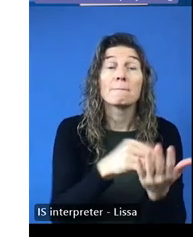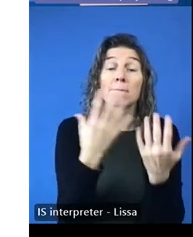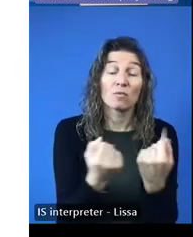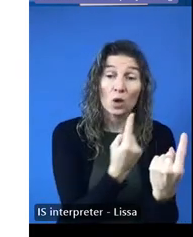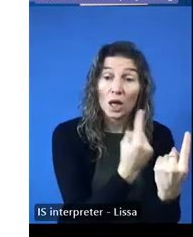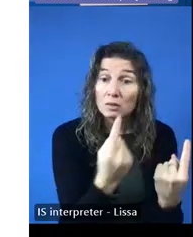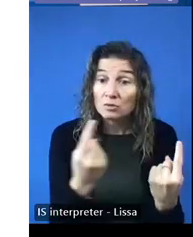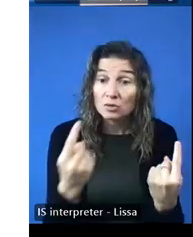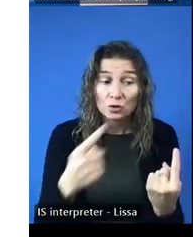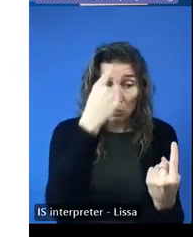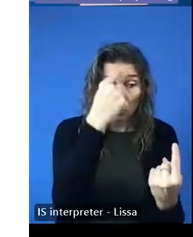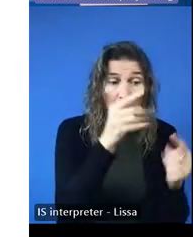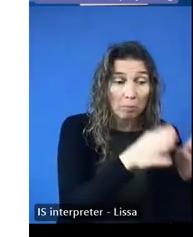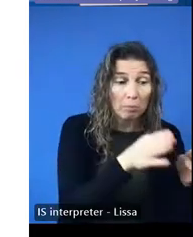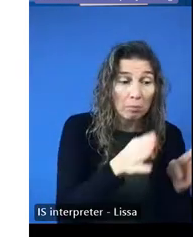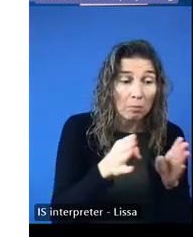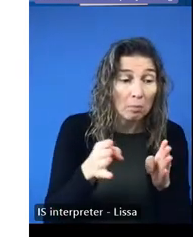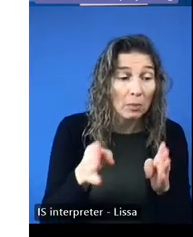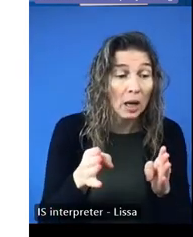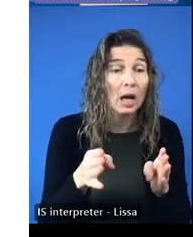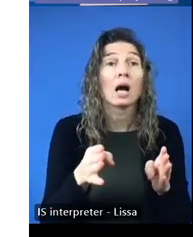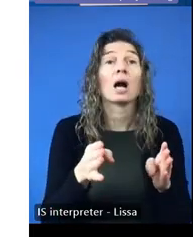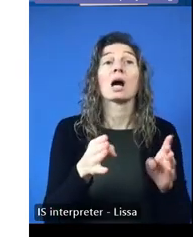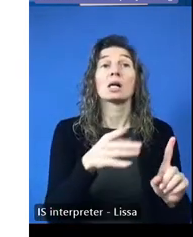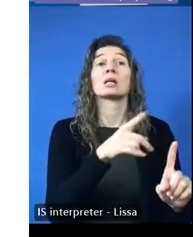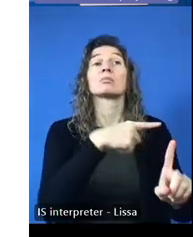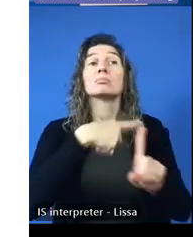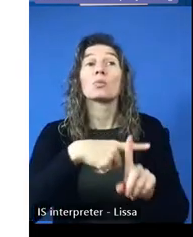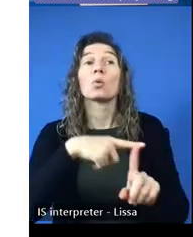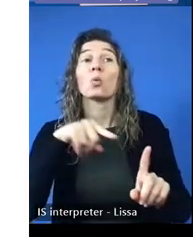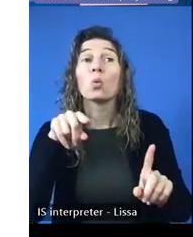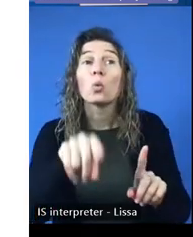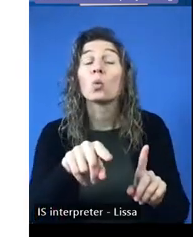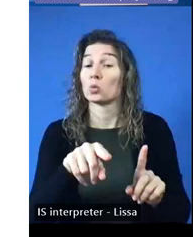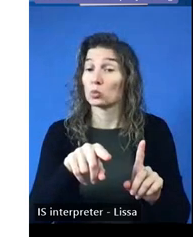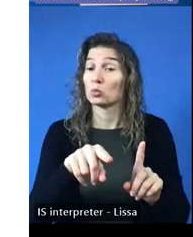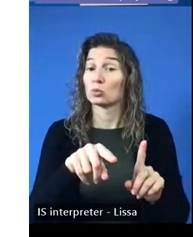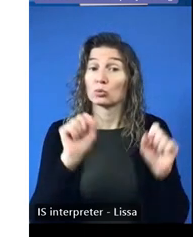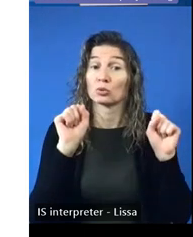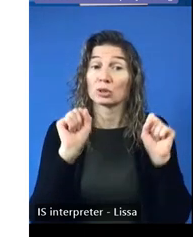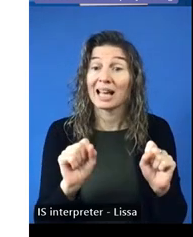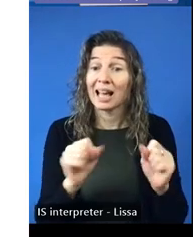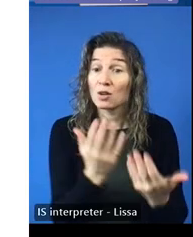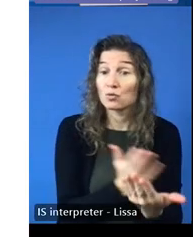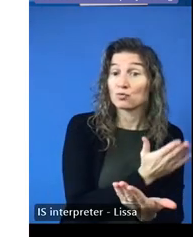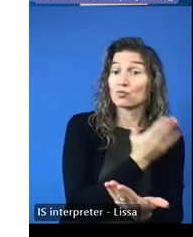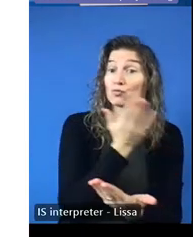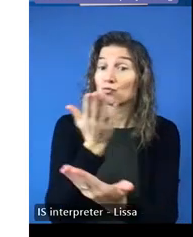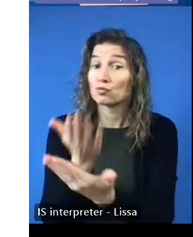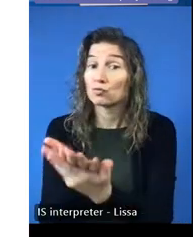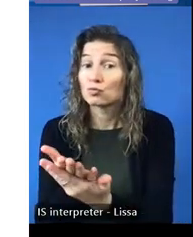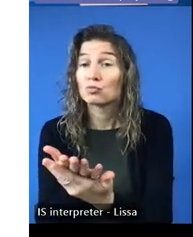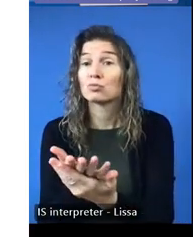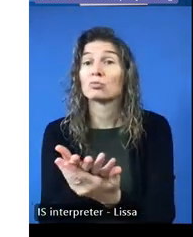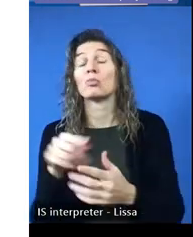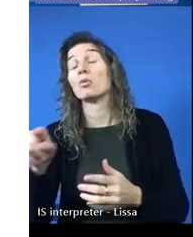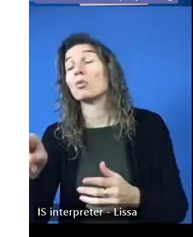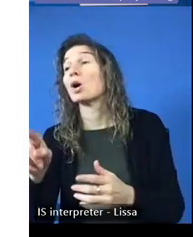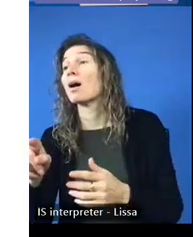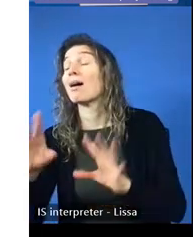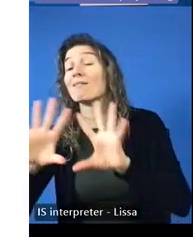feeding techniques. And then service providers use those recommendations to coach families and caregivers in safe